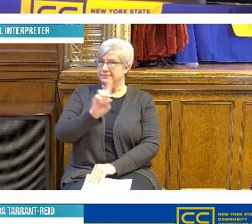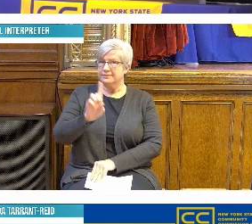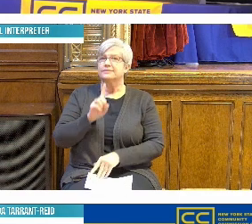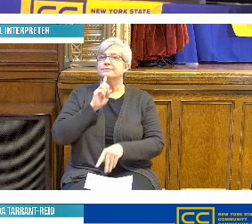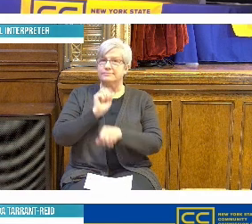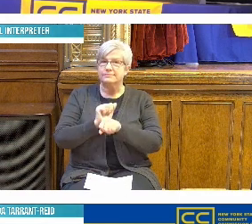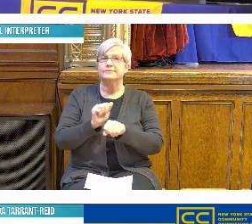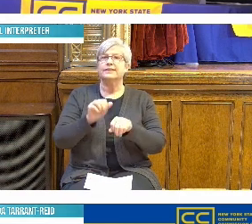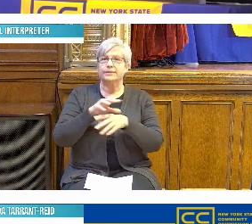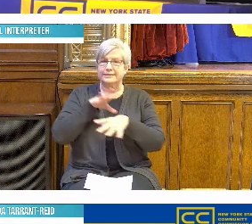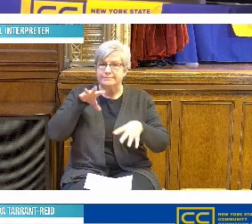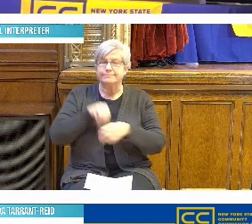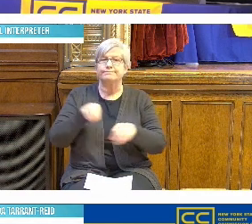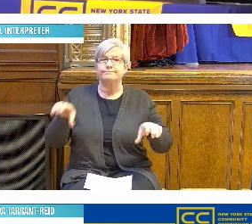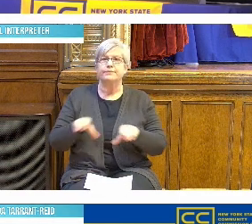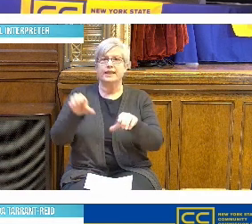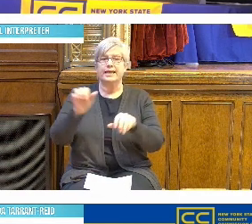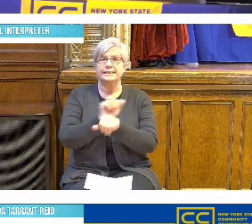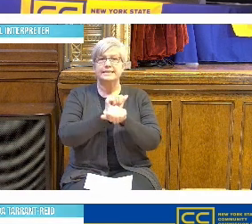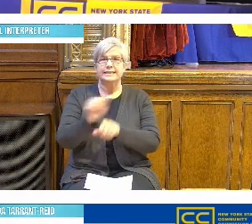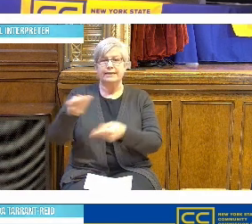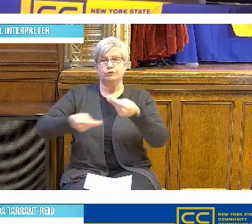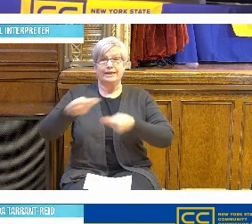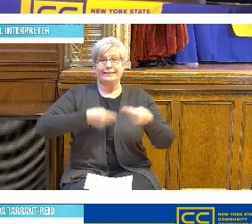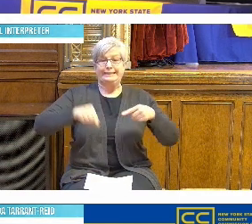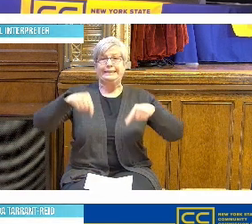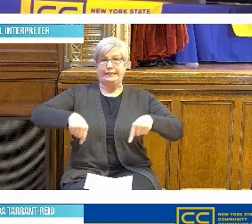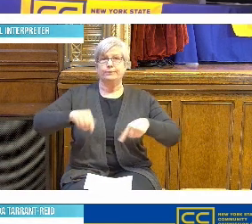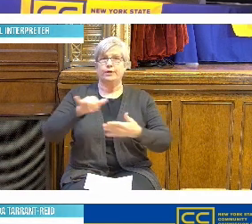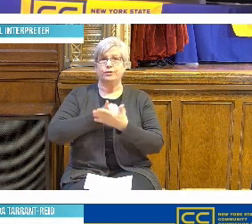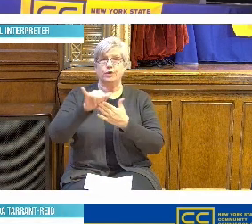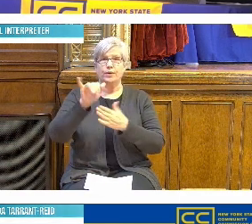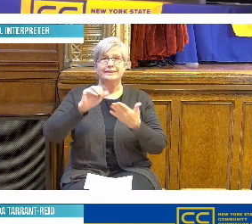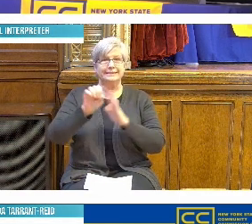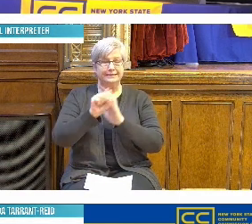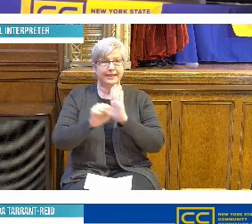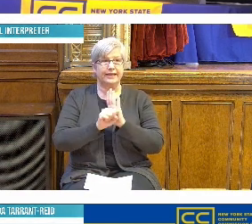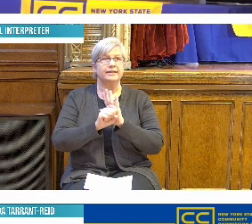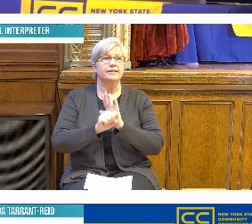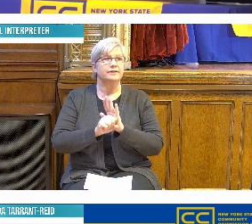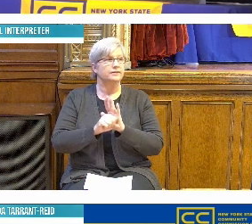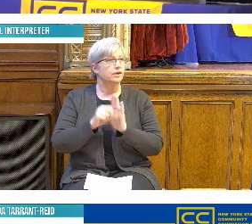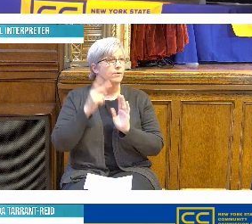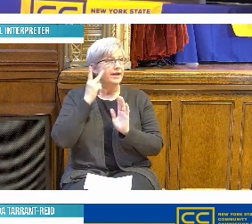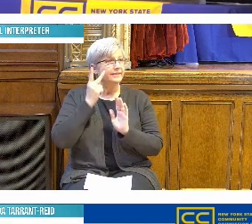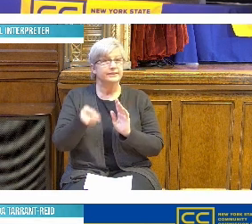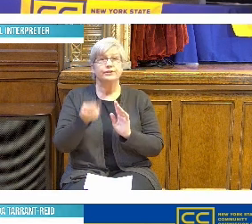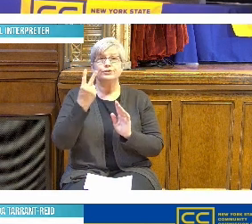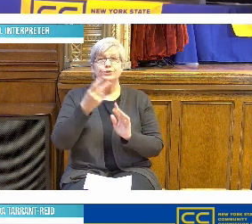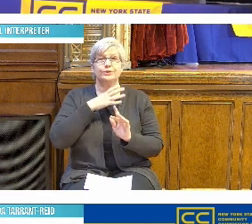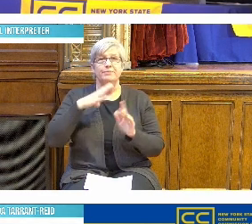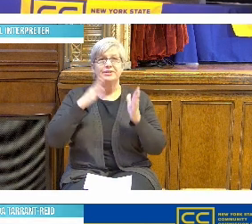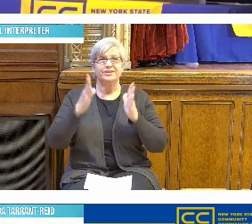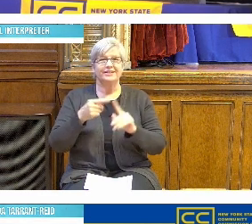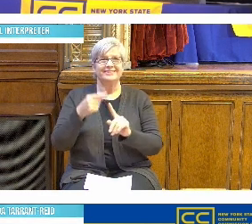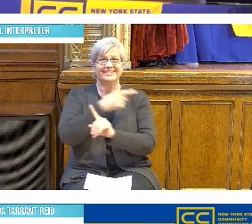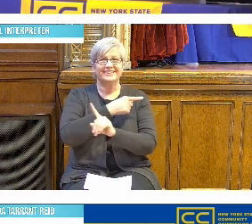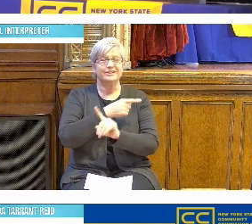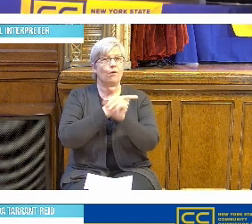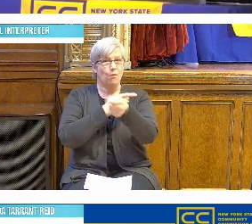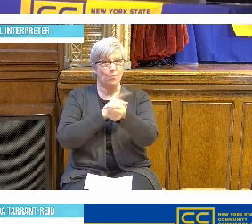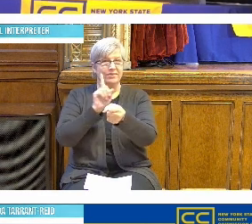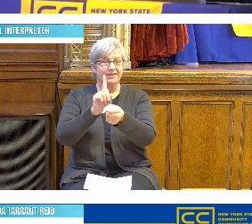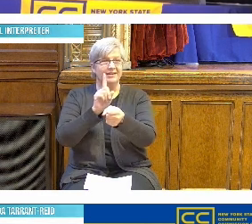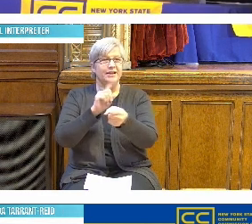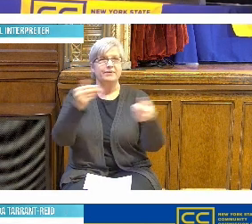active involvement in the slave trade right here in New York State. I see 2 commissioners on, and I'm going to pause